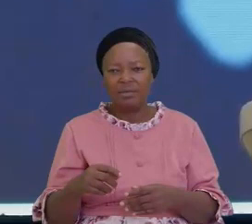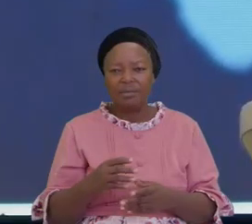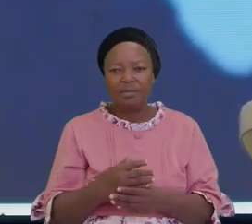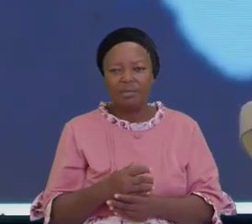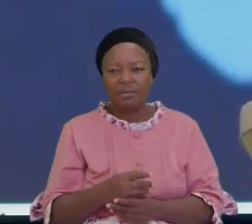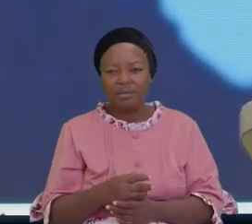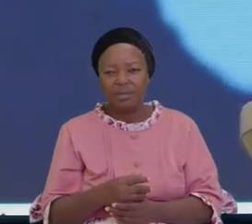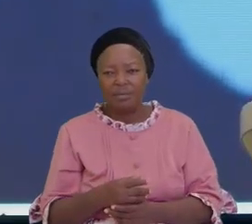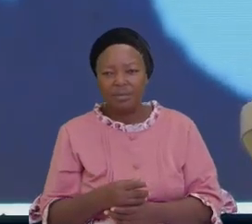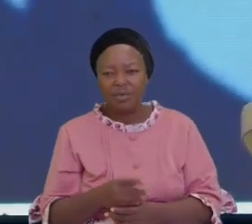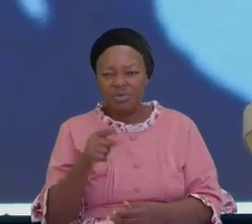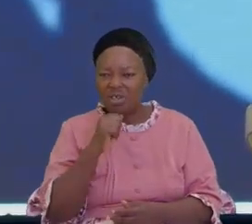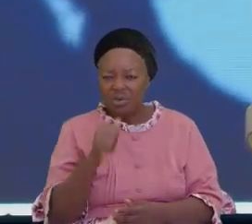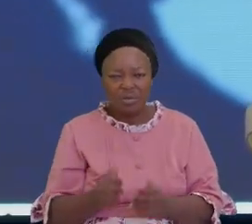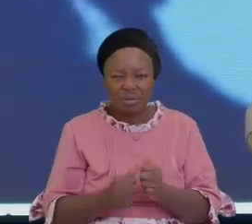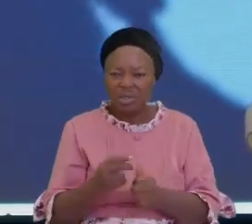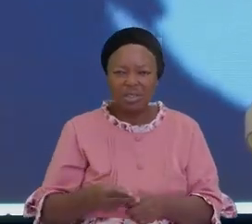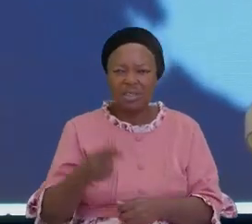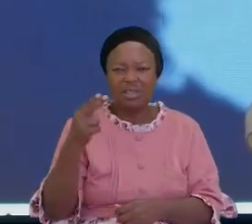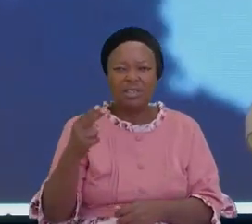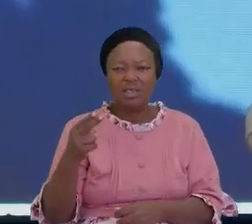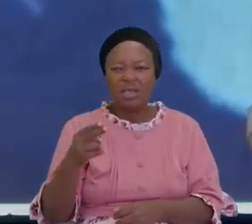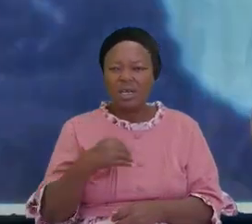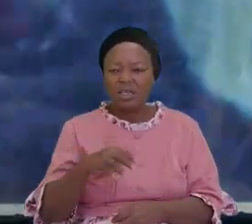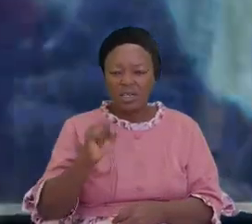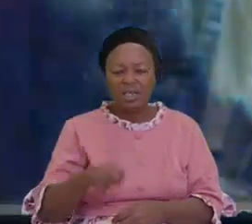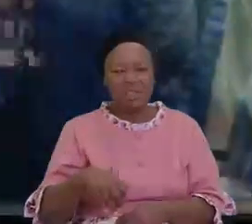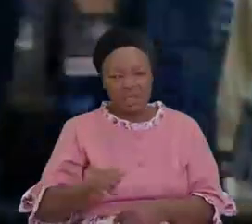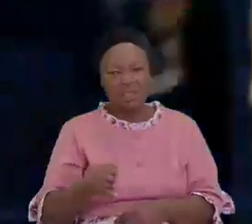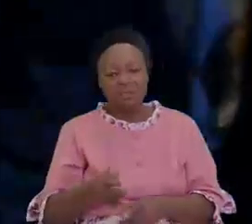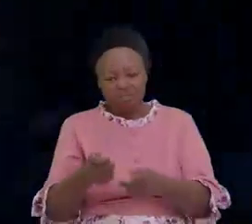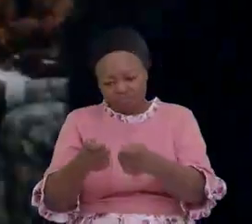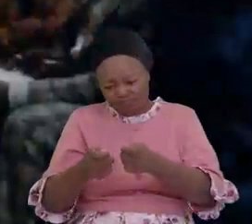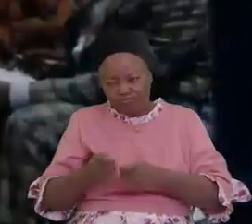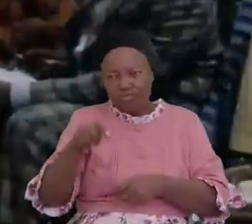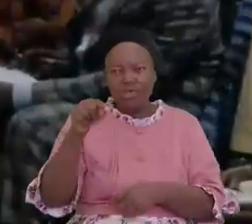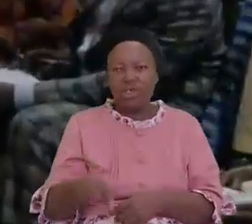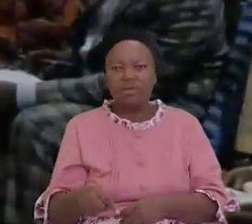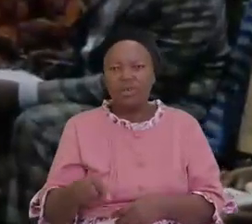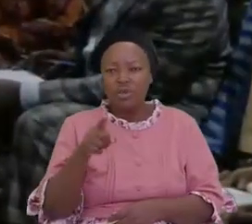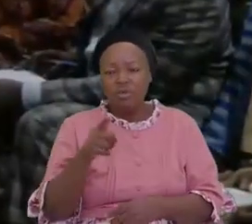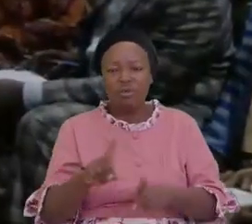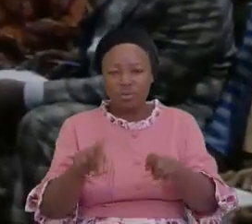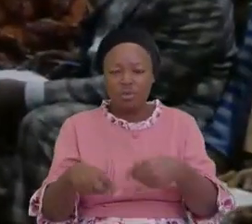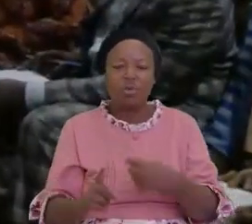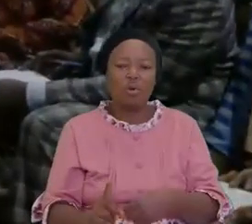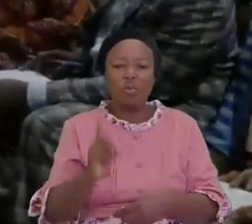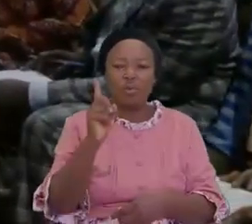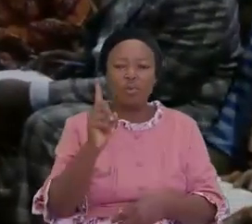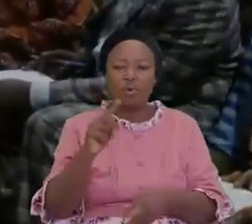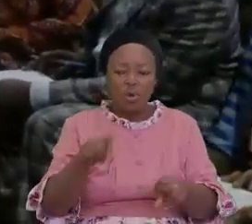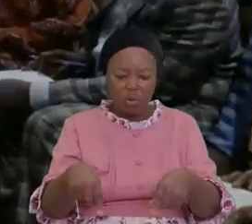You are not high enough. And they can still pull you down. Go up. Go